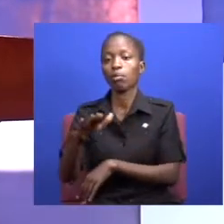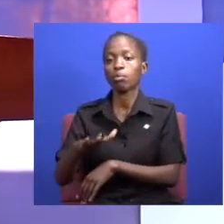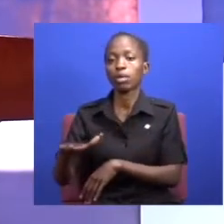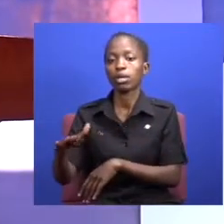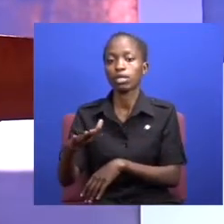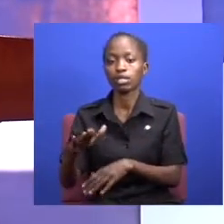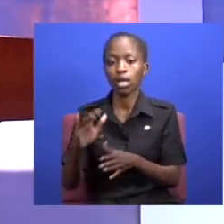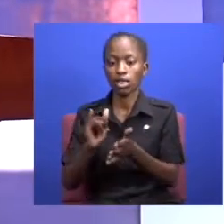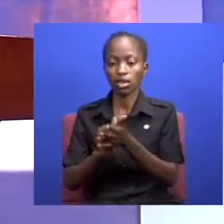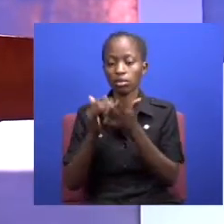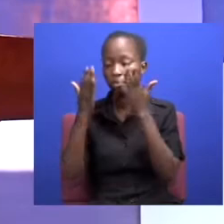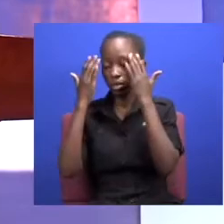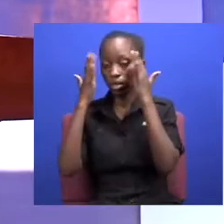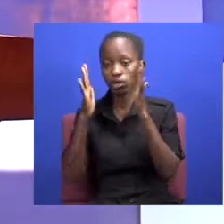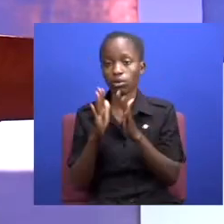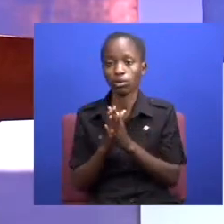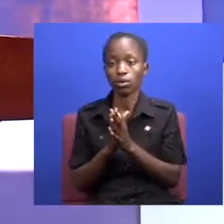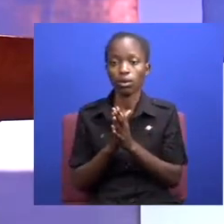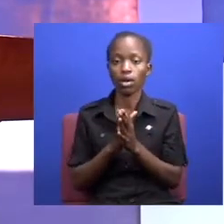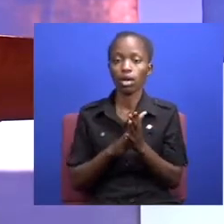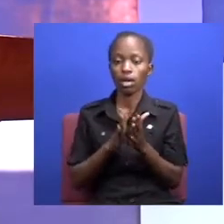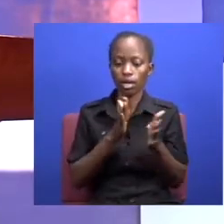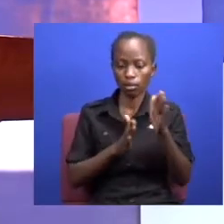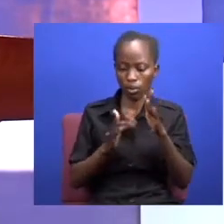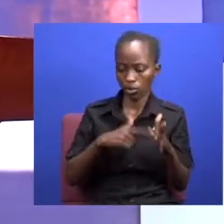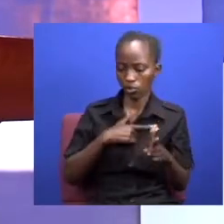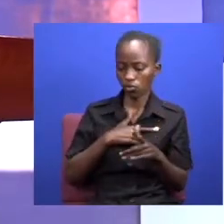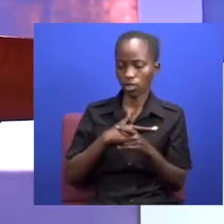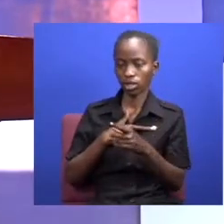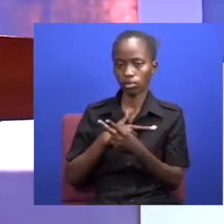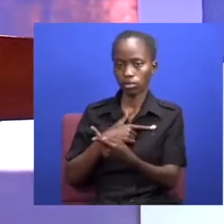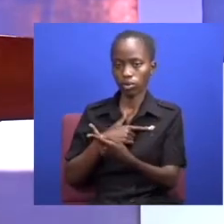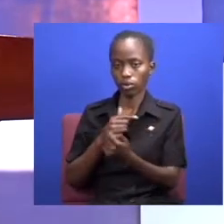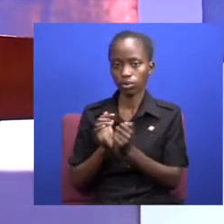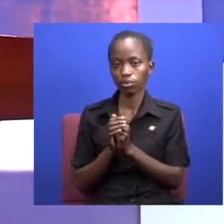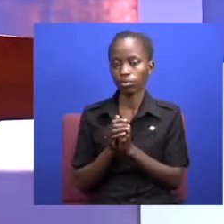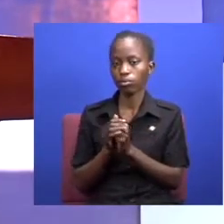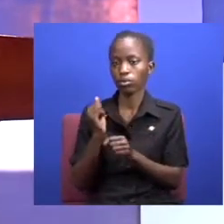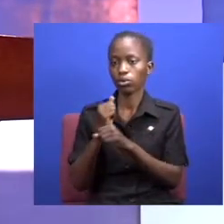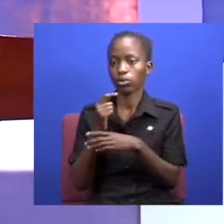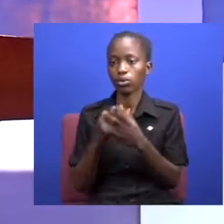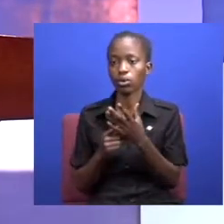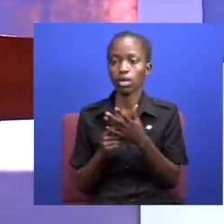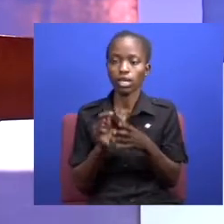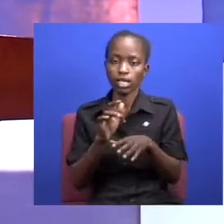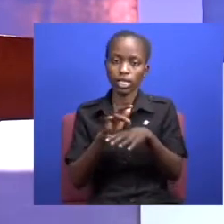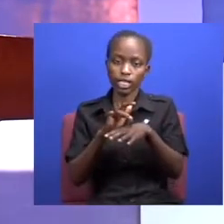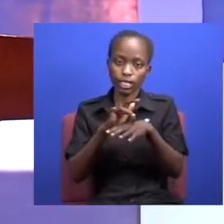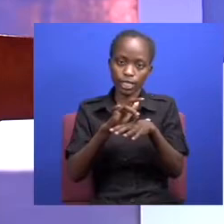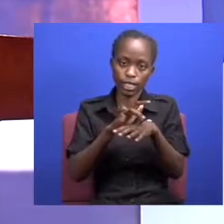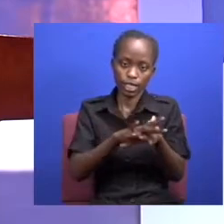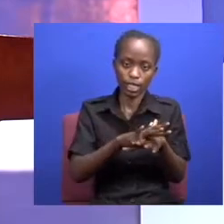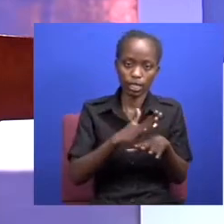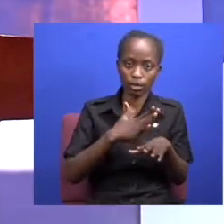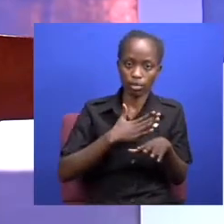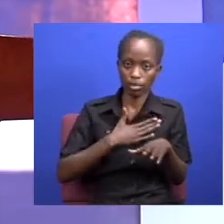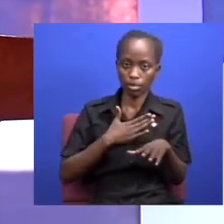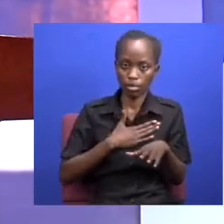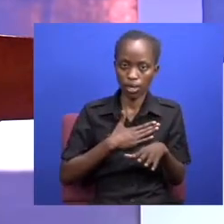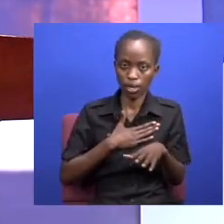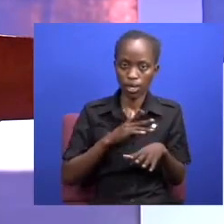that I didn't know. And I was going to visit them. And so what they did is this, that they sent me a